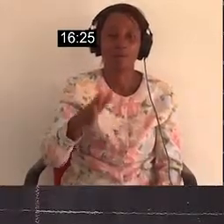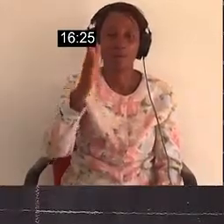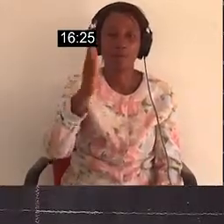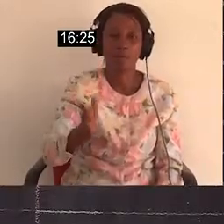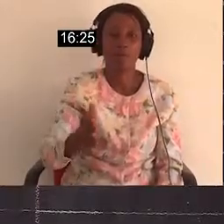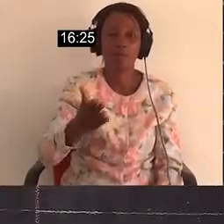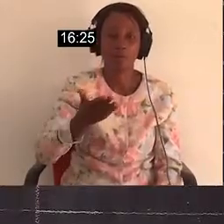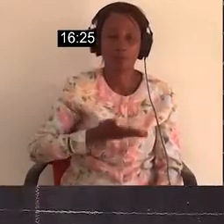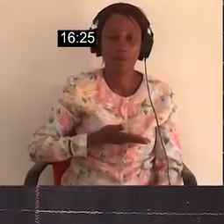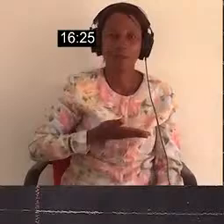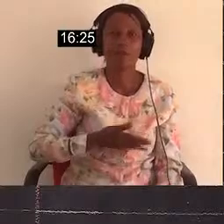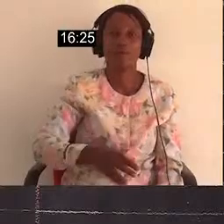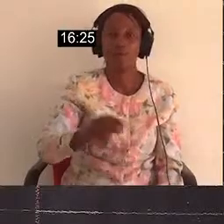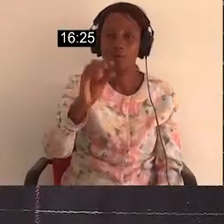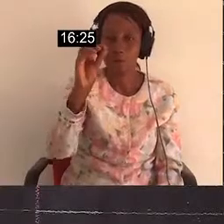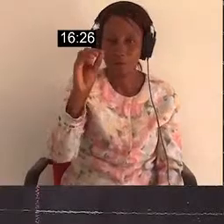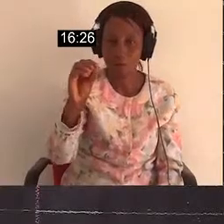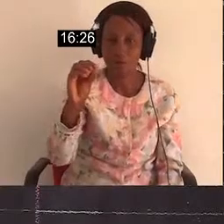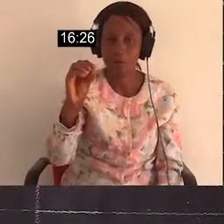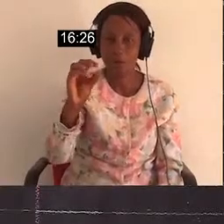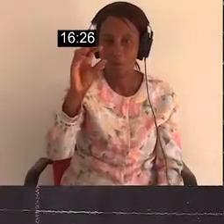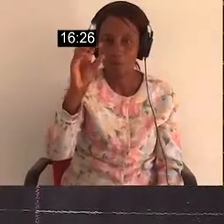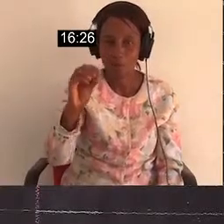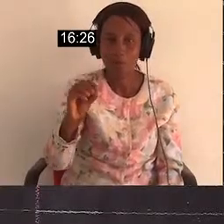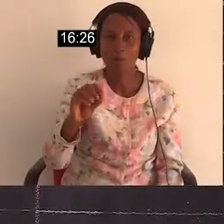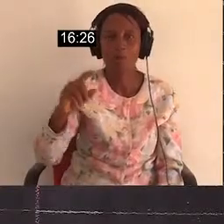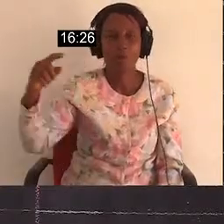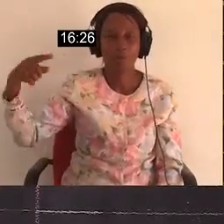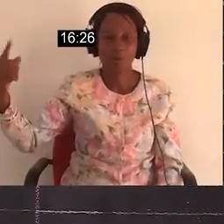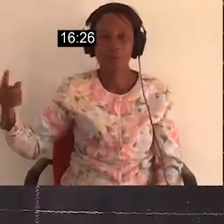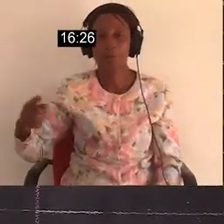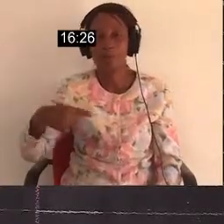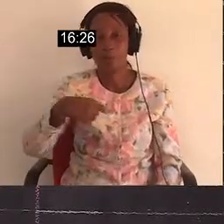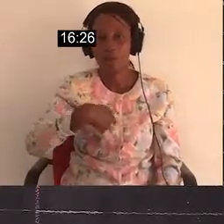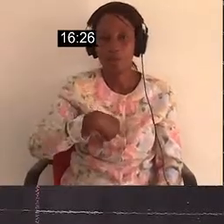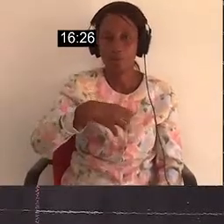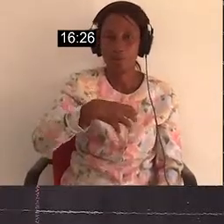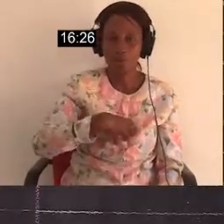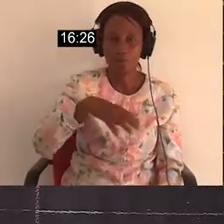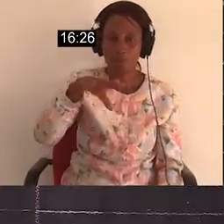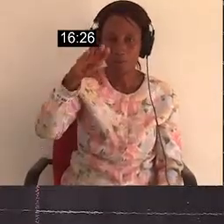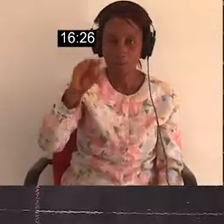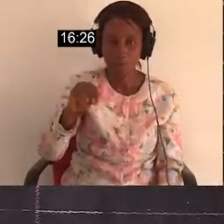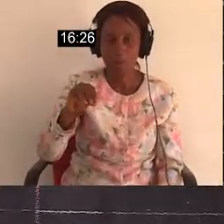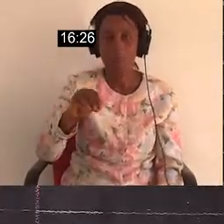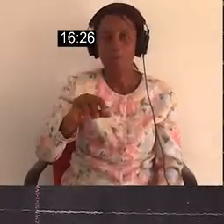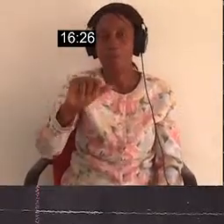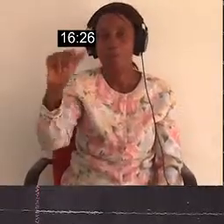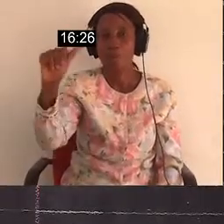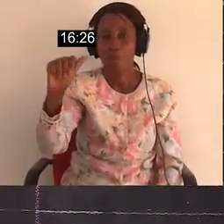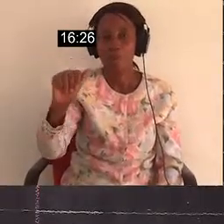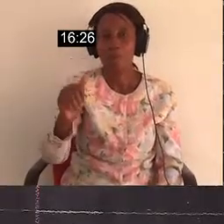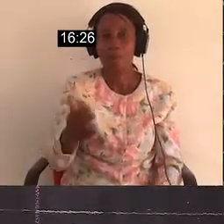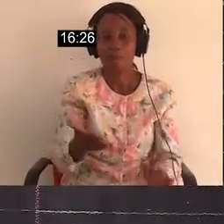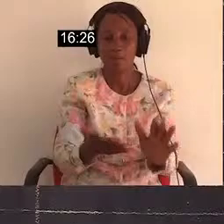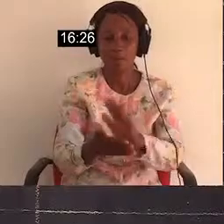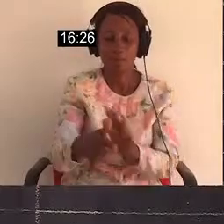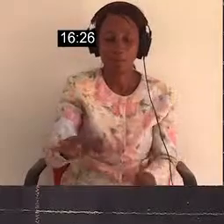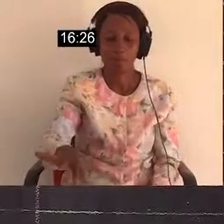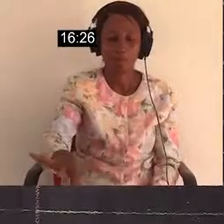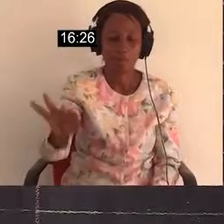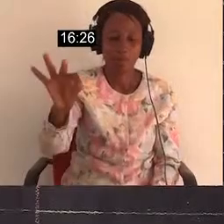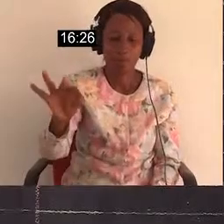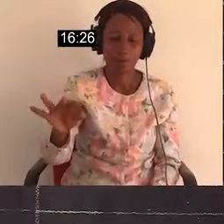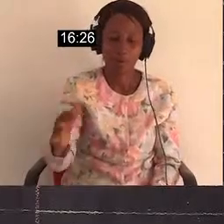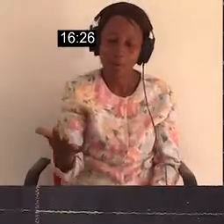we put there must have an O sound. So what I want you to do is any card you pick,